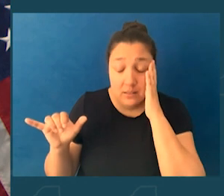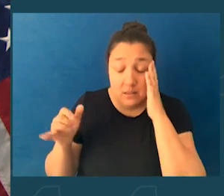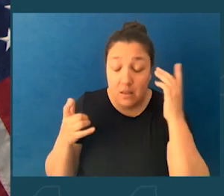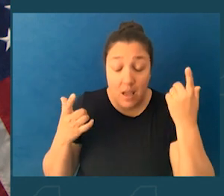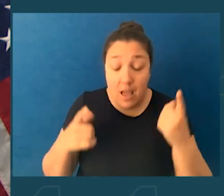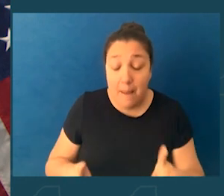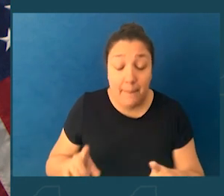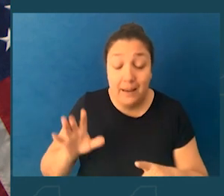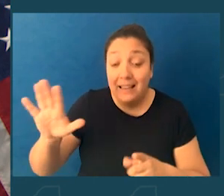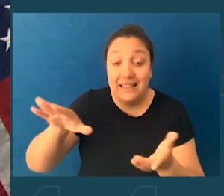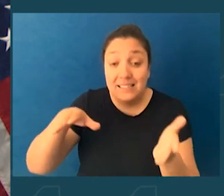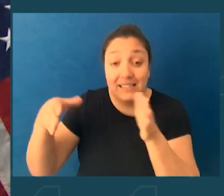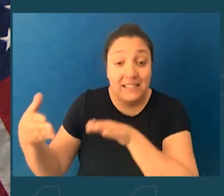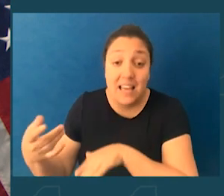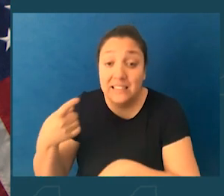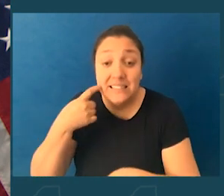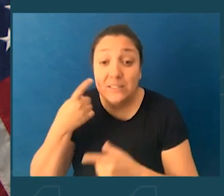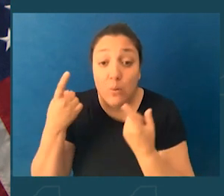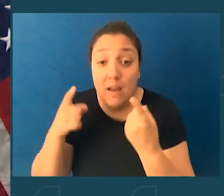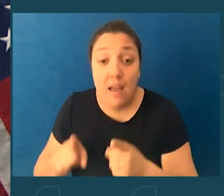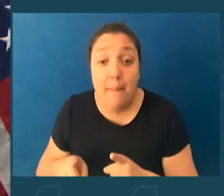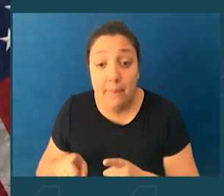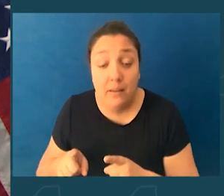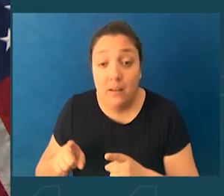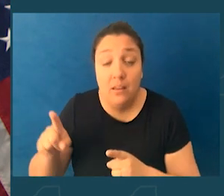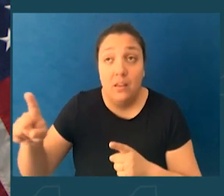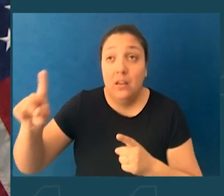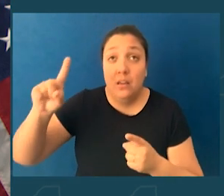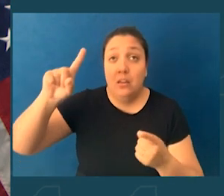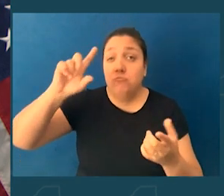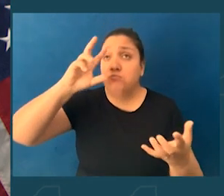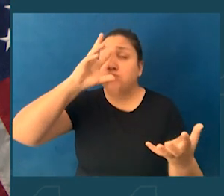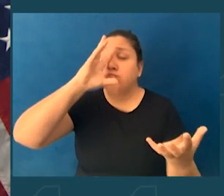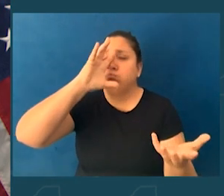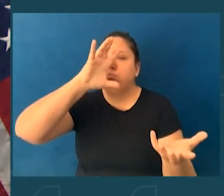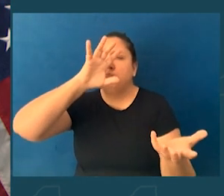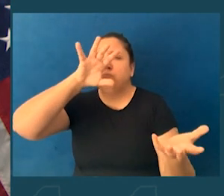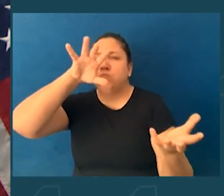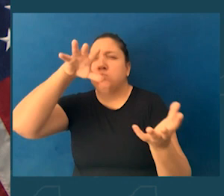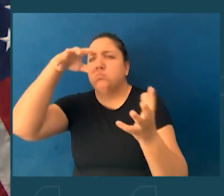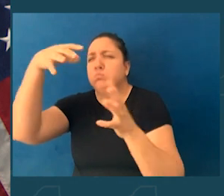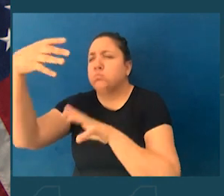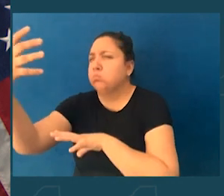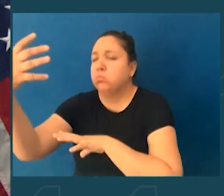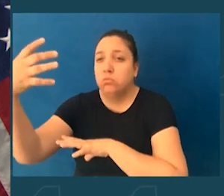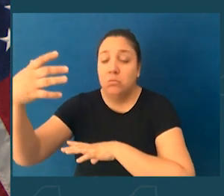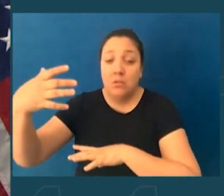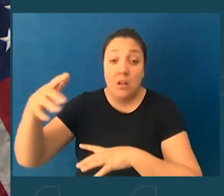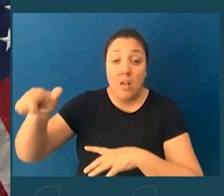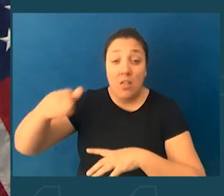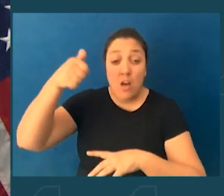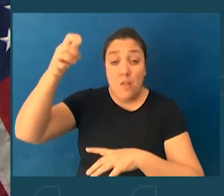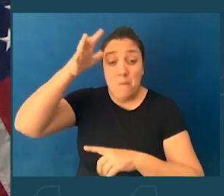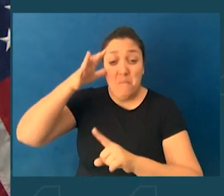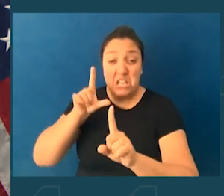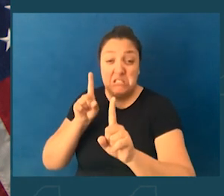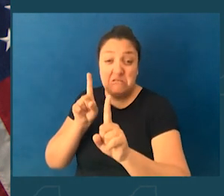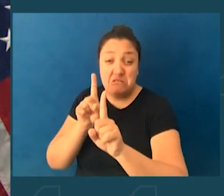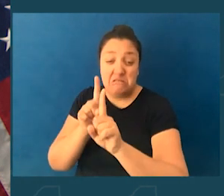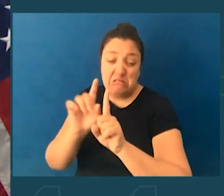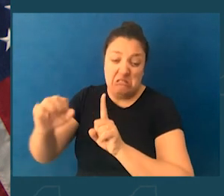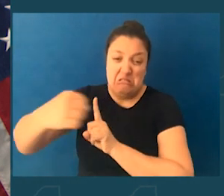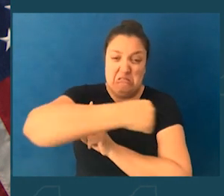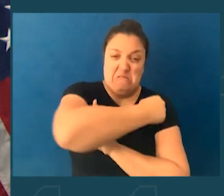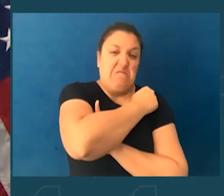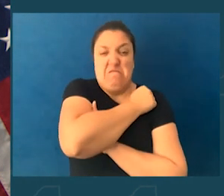His death is clear evidence that we need support. We need alternatives for these individuals so